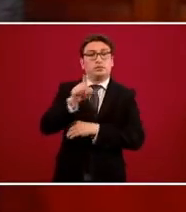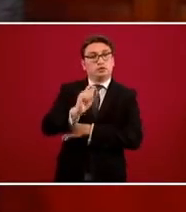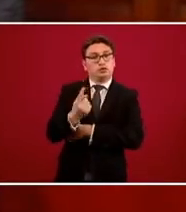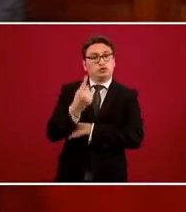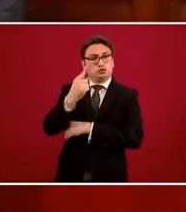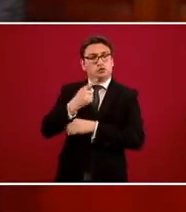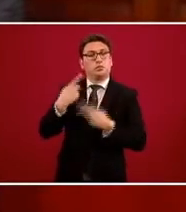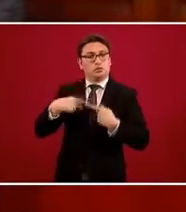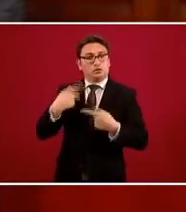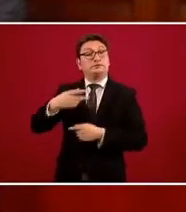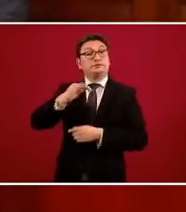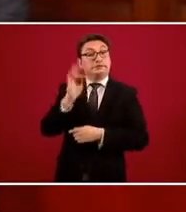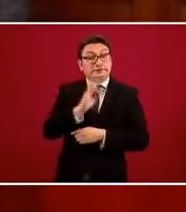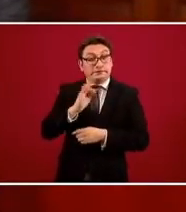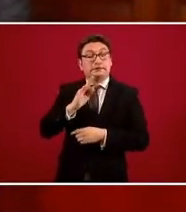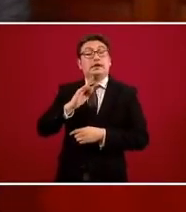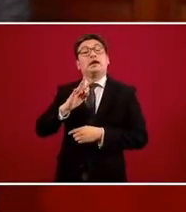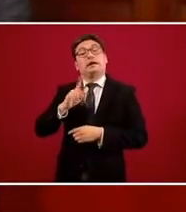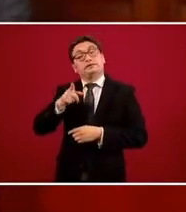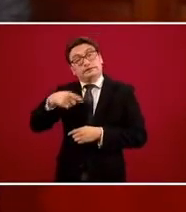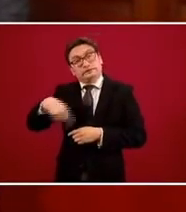on